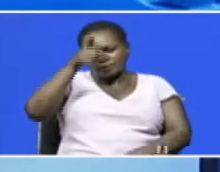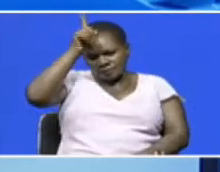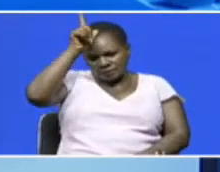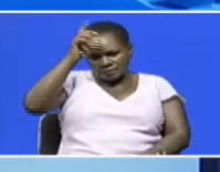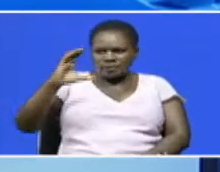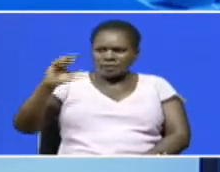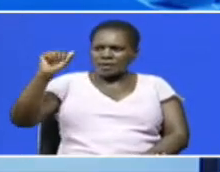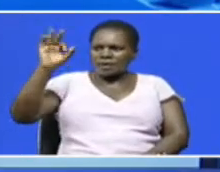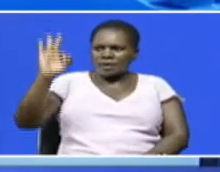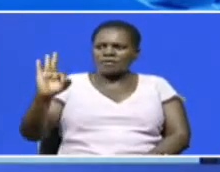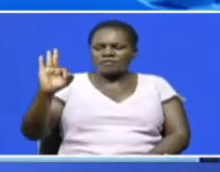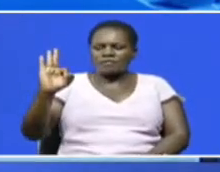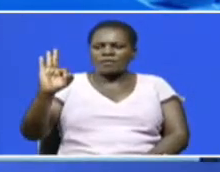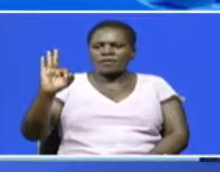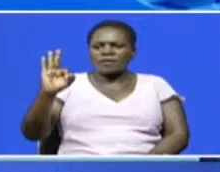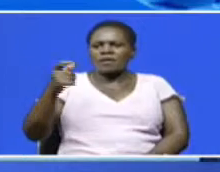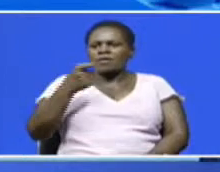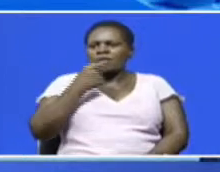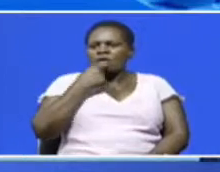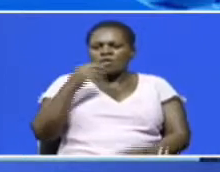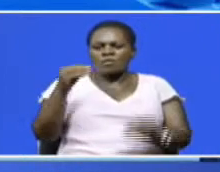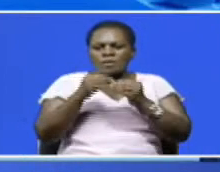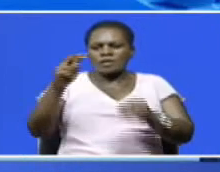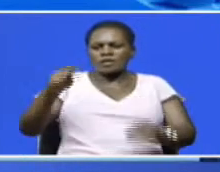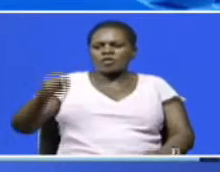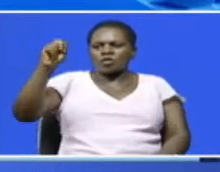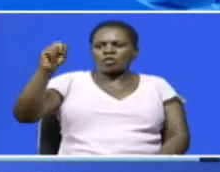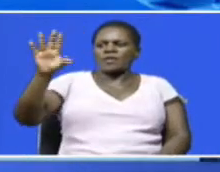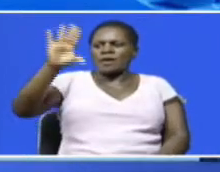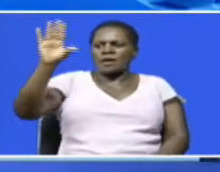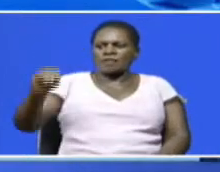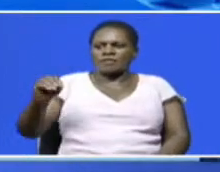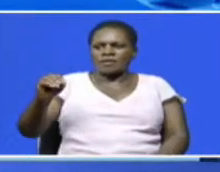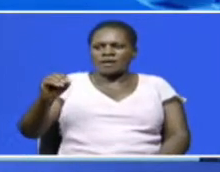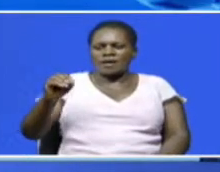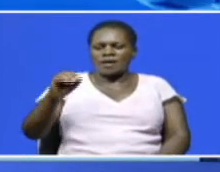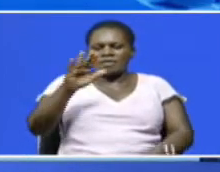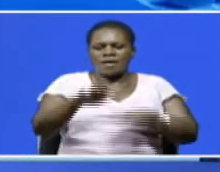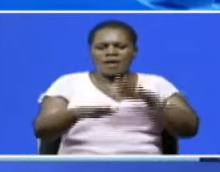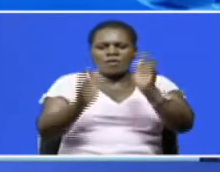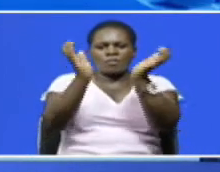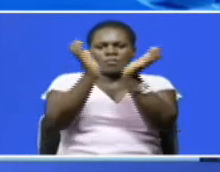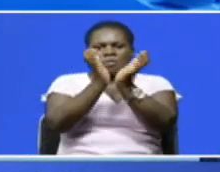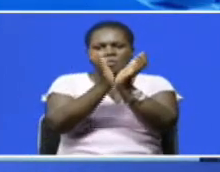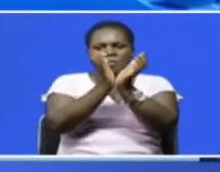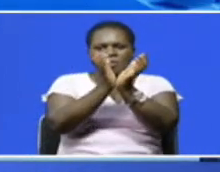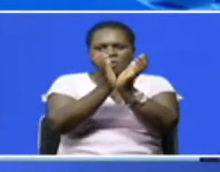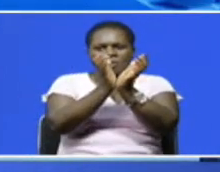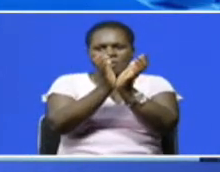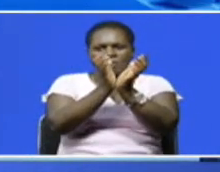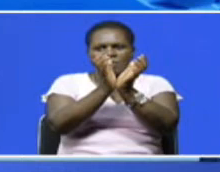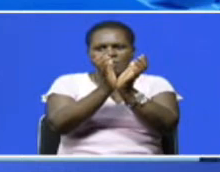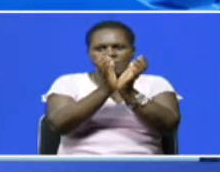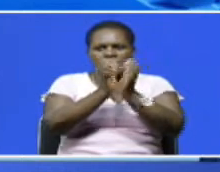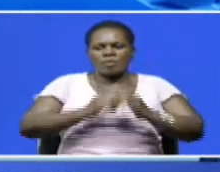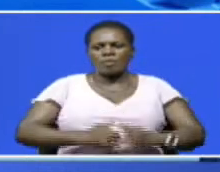CAF Champions League. Gor will face the North Africans at the Nyao Stadium with a very slim chance of sailing into the next